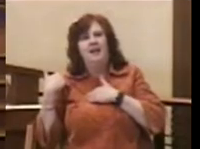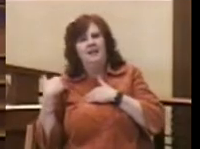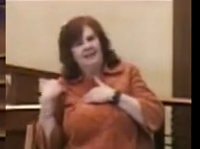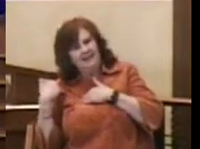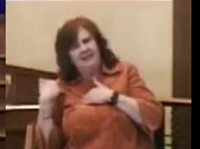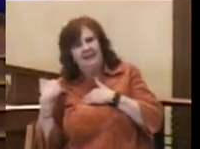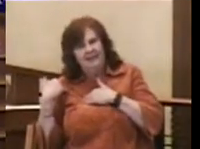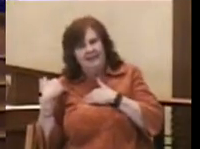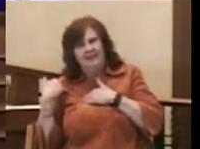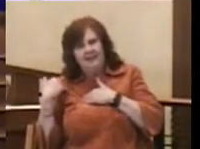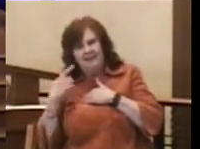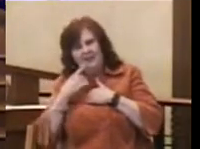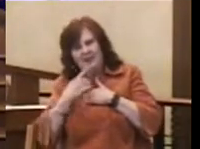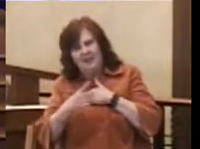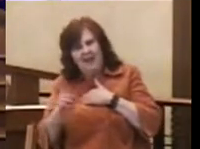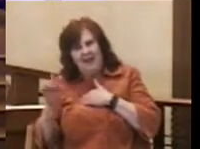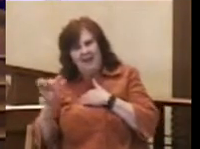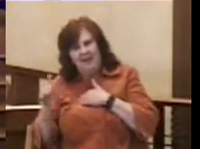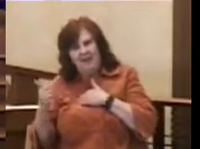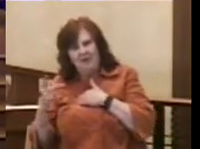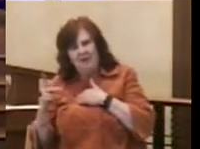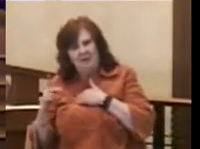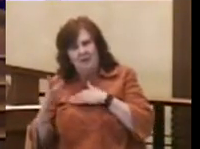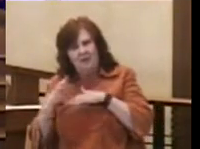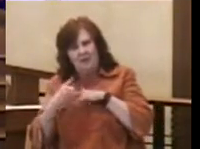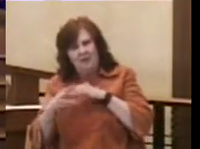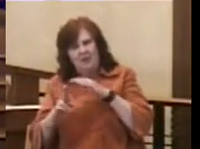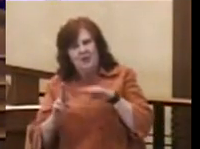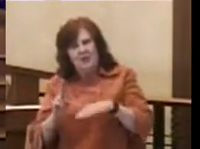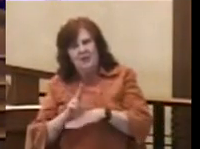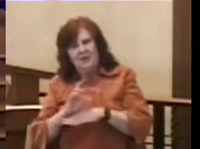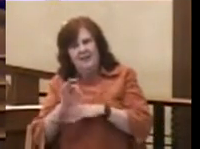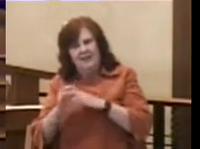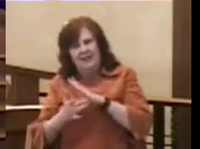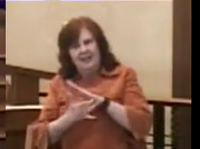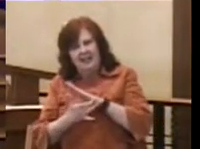bear to tell others about the overuse of technology.